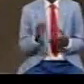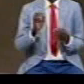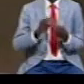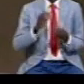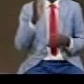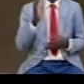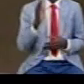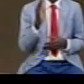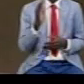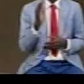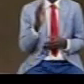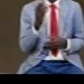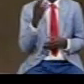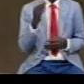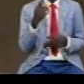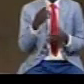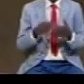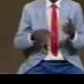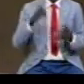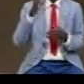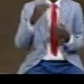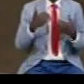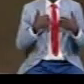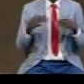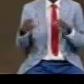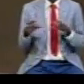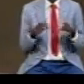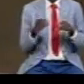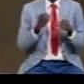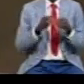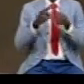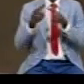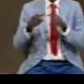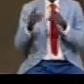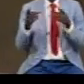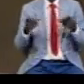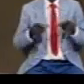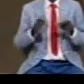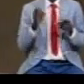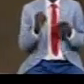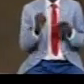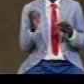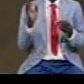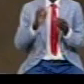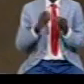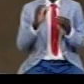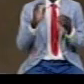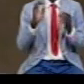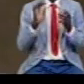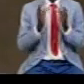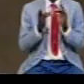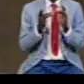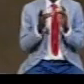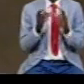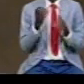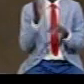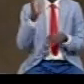Testimonies of what God has done in various places. Let's hear more testimonies online, please.